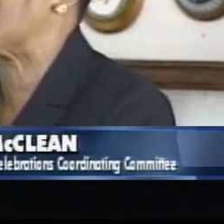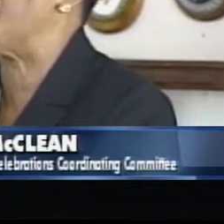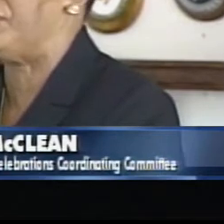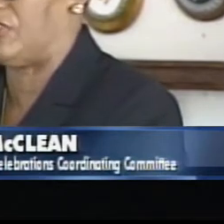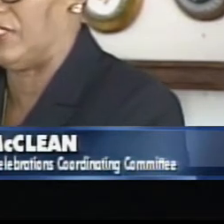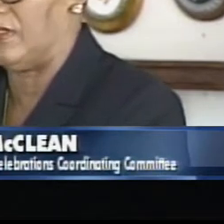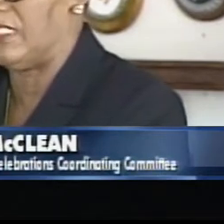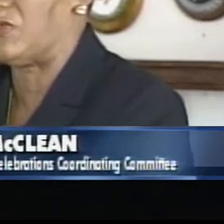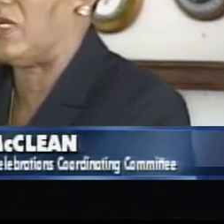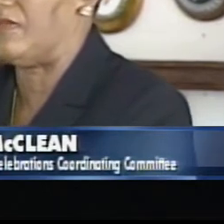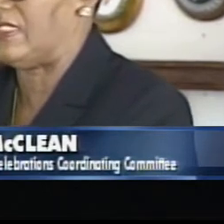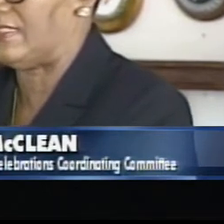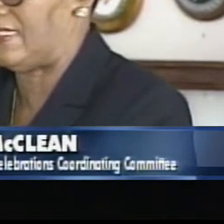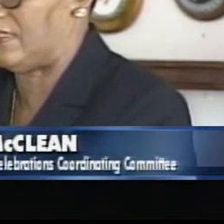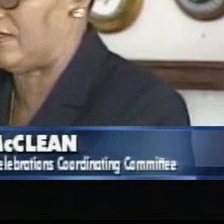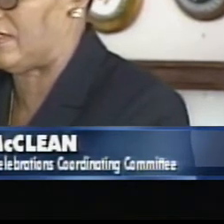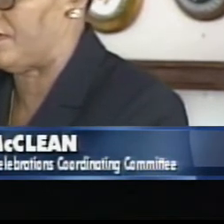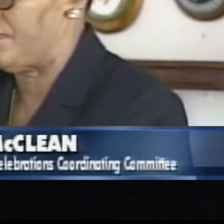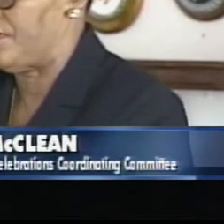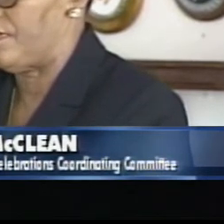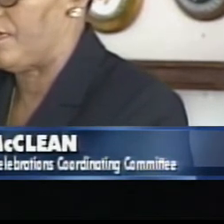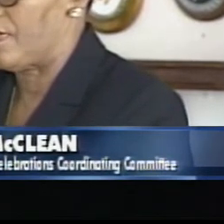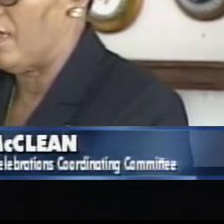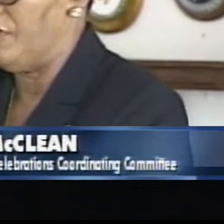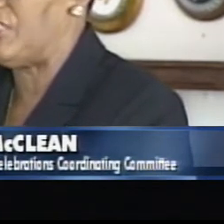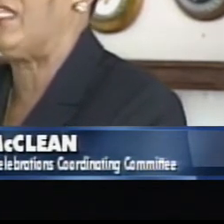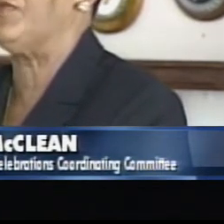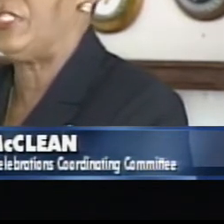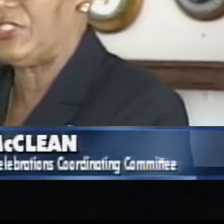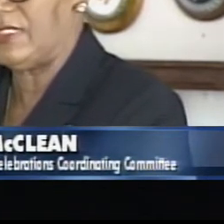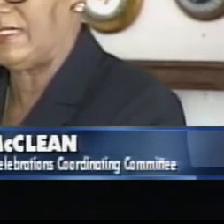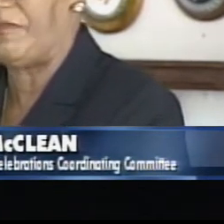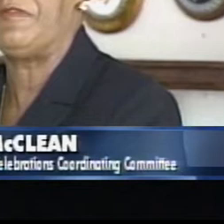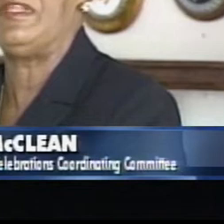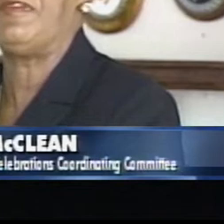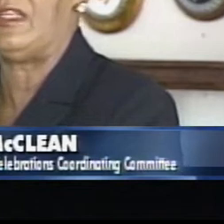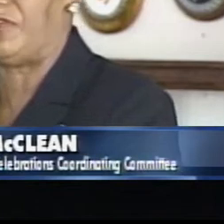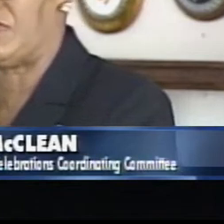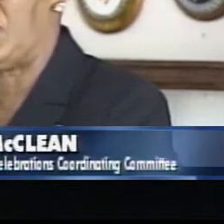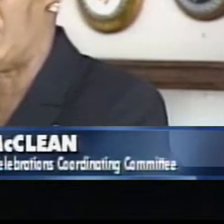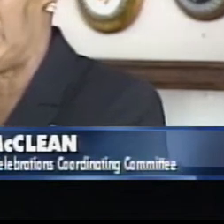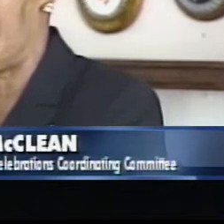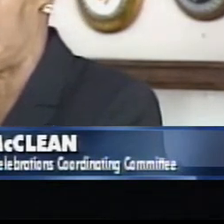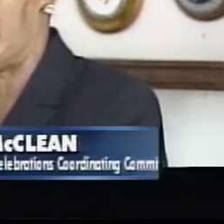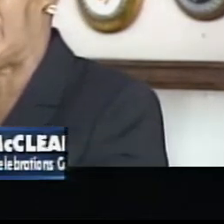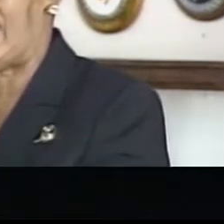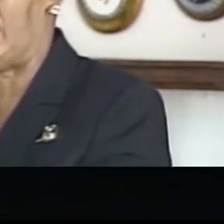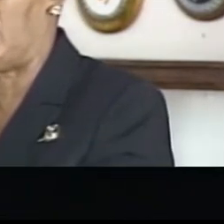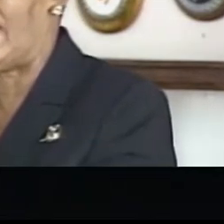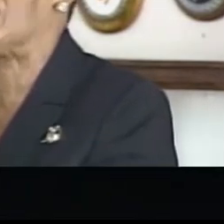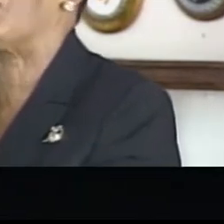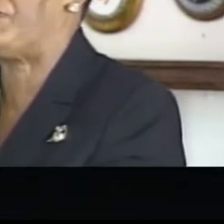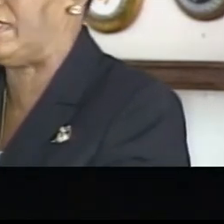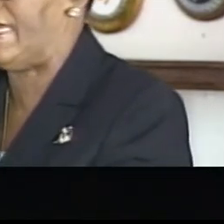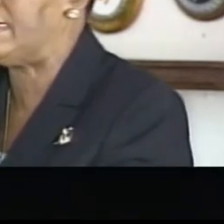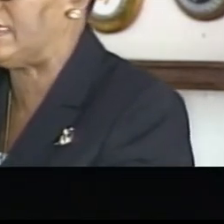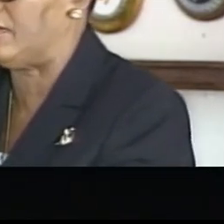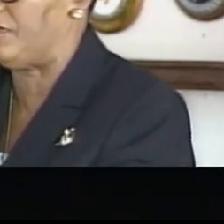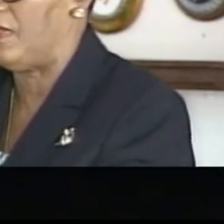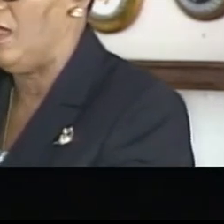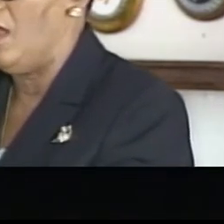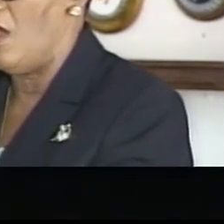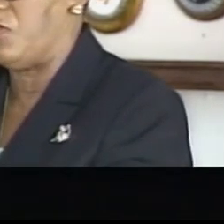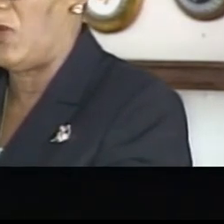whose son Virgil is one of the assessors. For generations, the 50th Anniversary Monument will stand out as